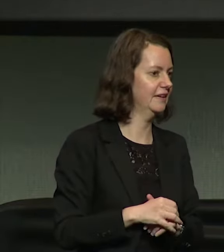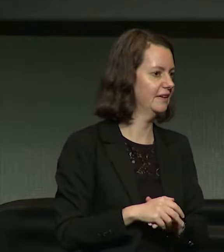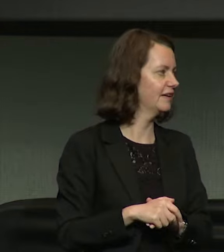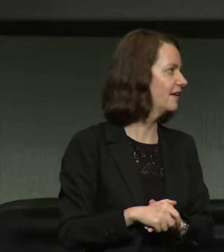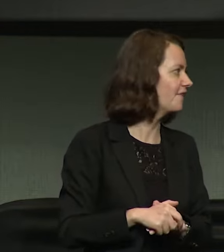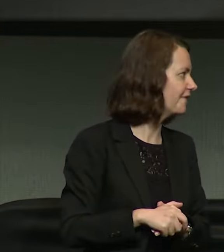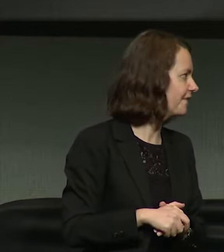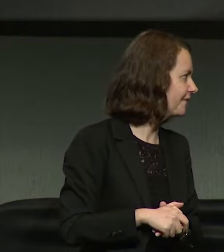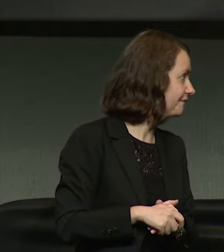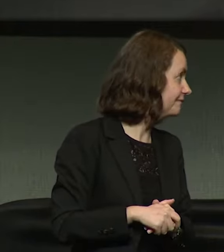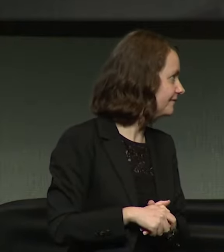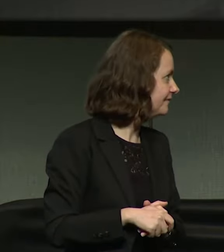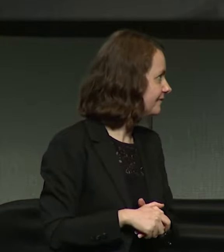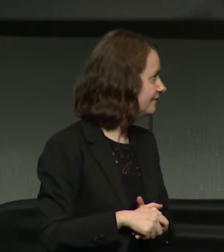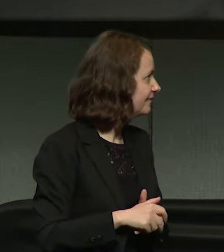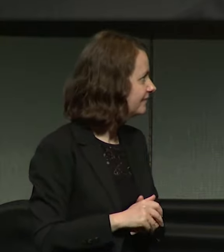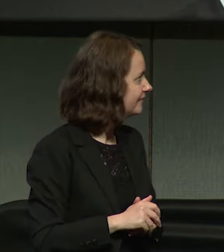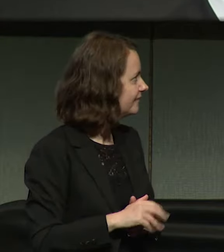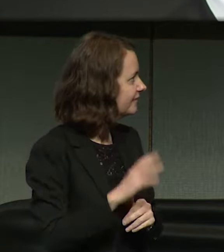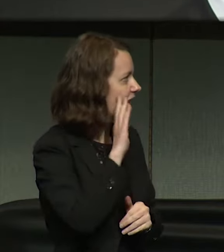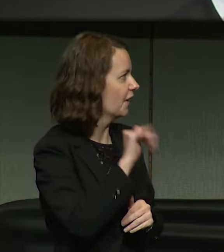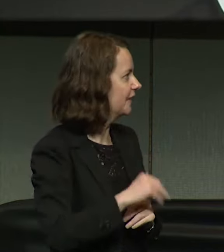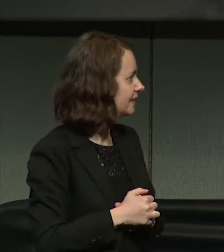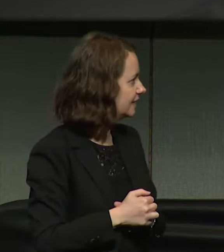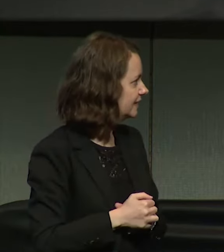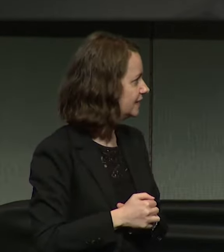Yeah. Anyway, that's another story.